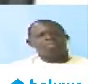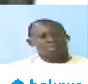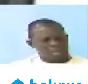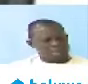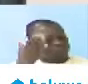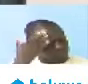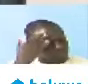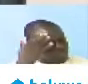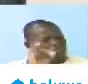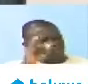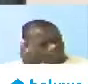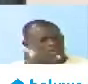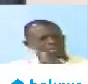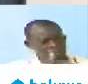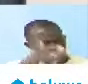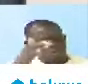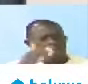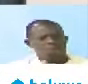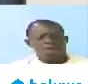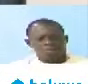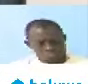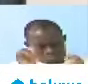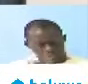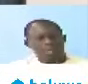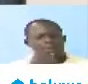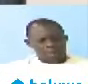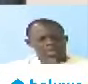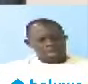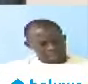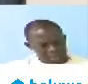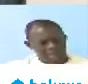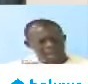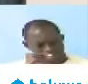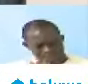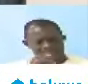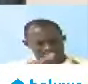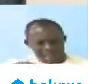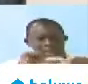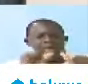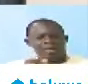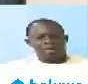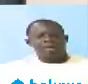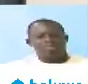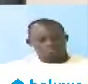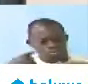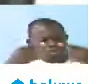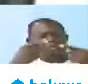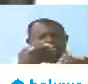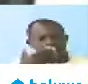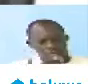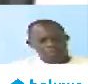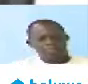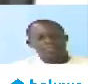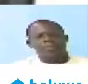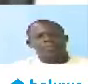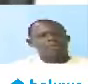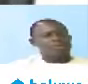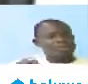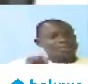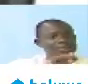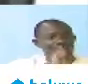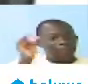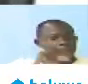Yes, I know that very well. So Minaj and I will clarify that point. Proceed, please. So Mataba,